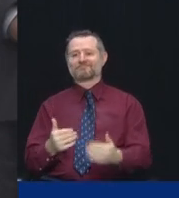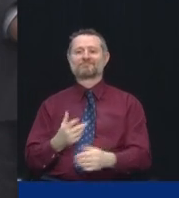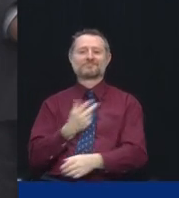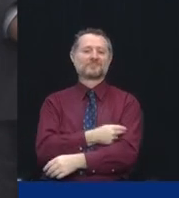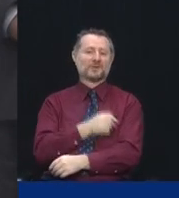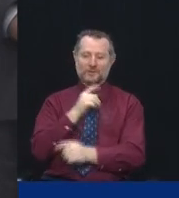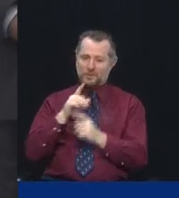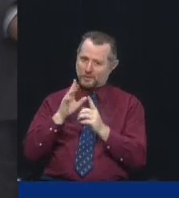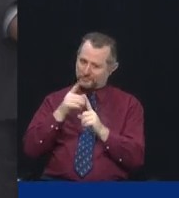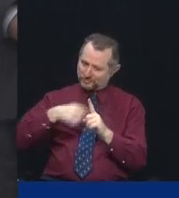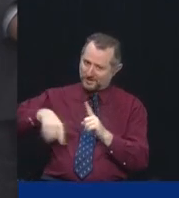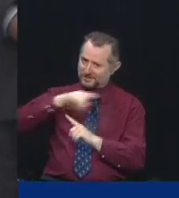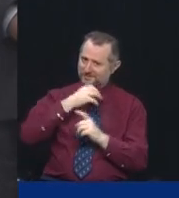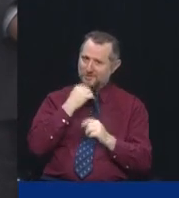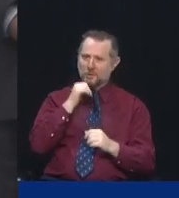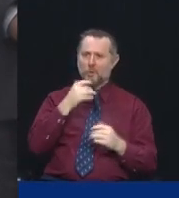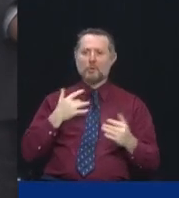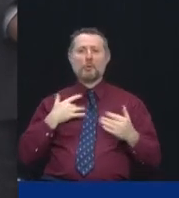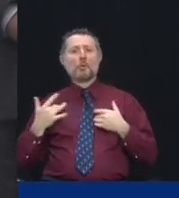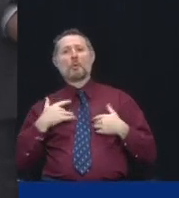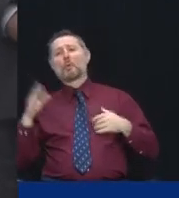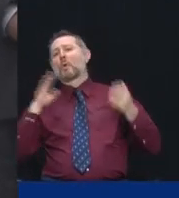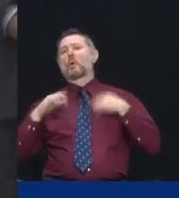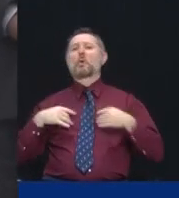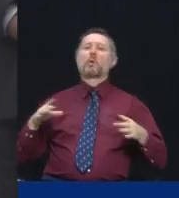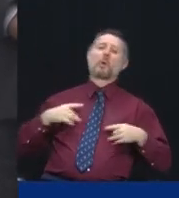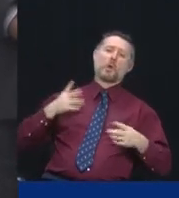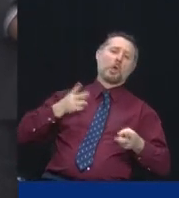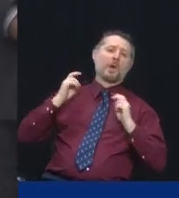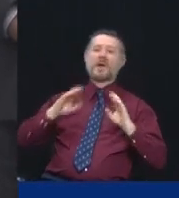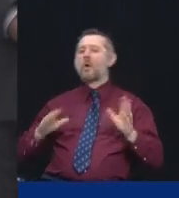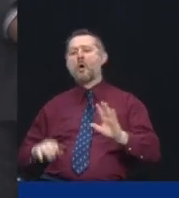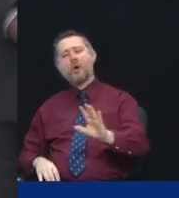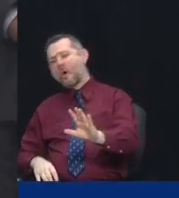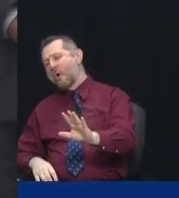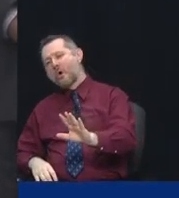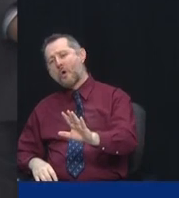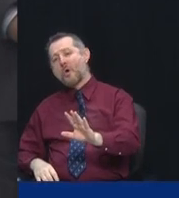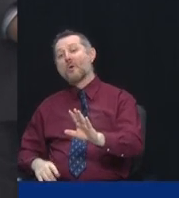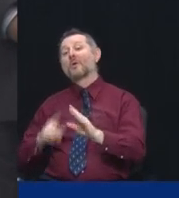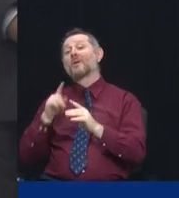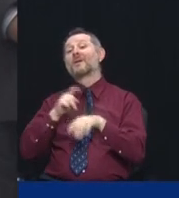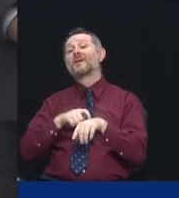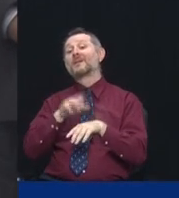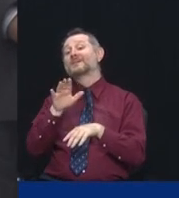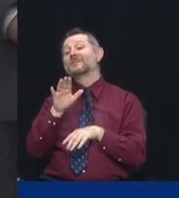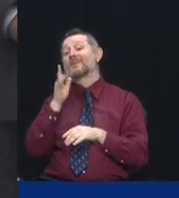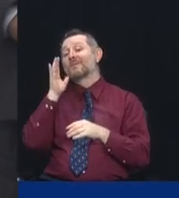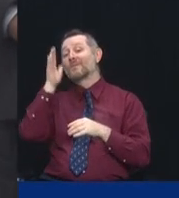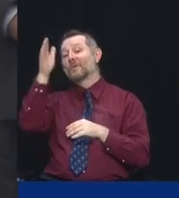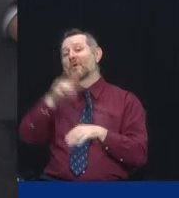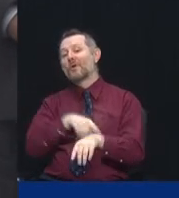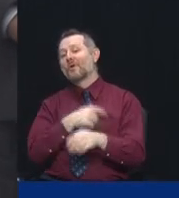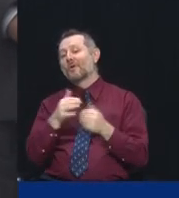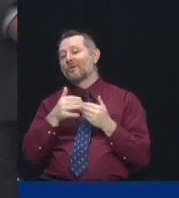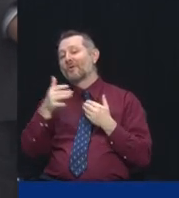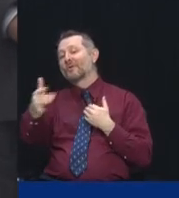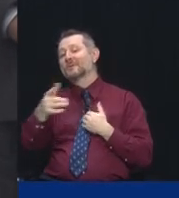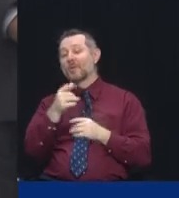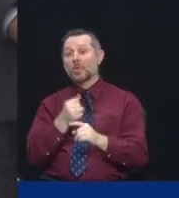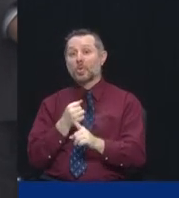you're concerned that you're gonna get sick or it's not gonna be good for you, or in the long haul it's not good for people of color. All of these great